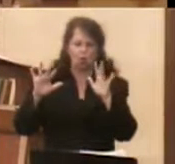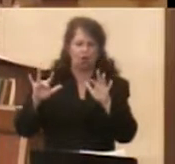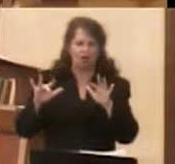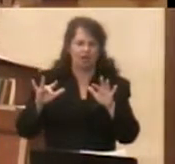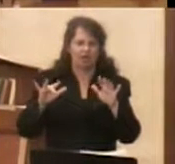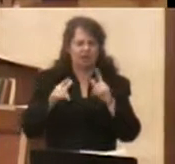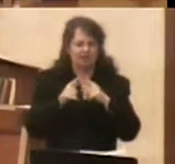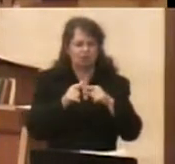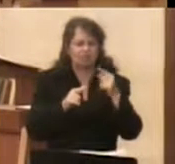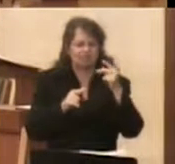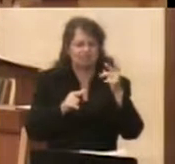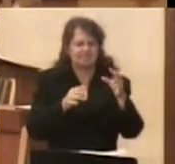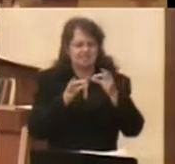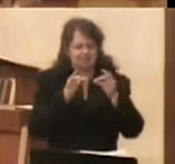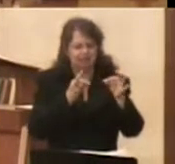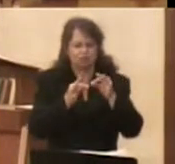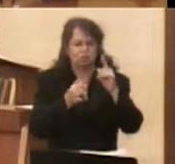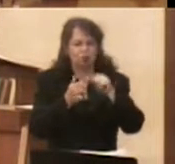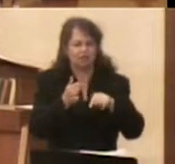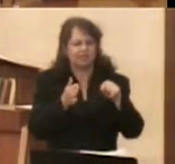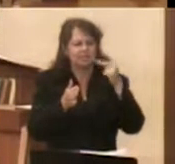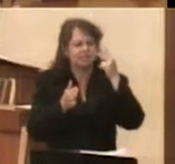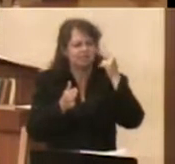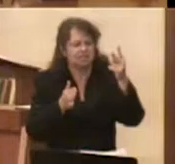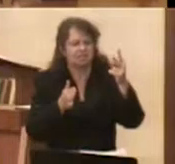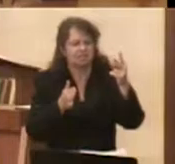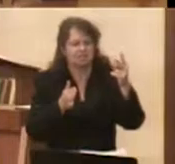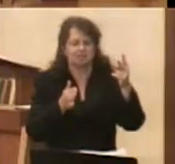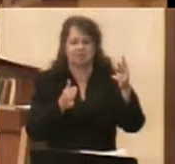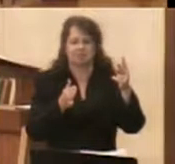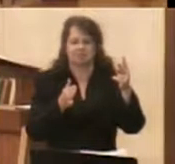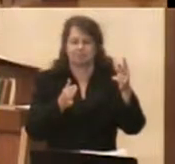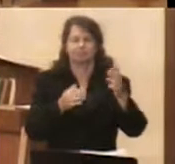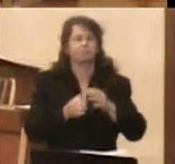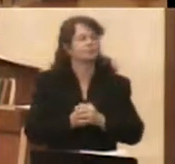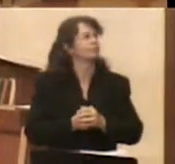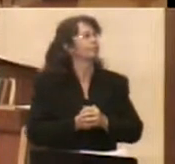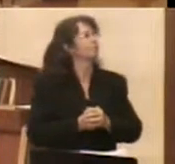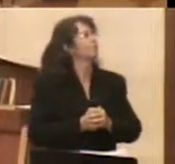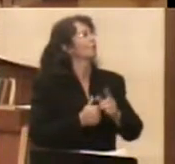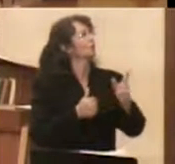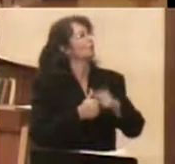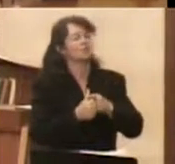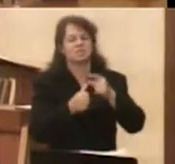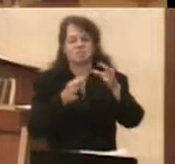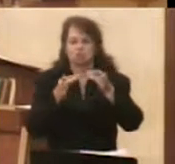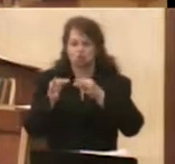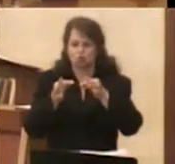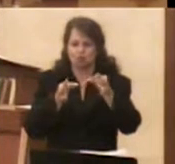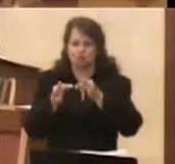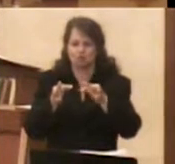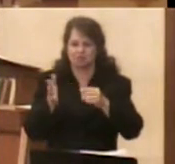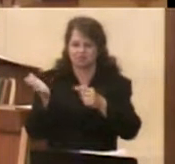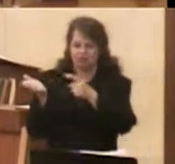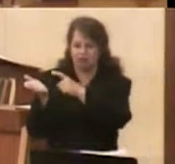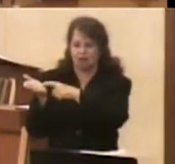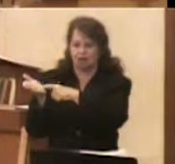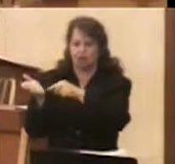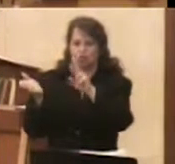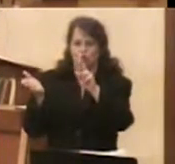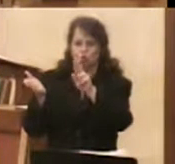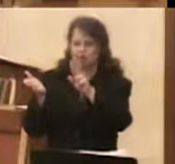what he sees in this encounter with the Son of Man. First, he describes that in his right hand are